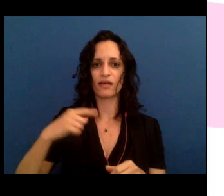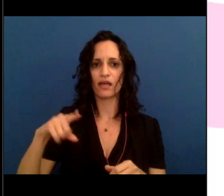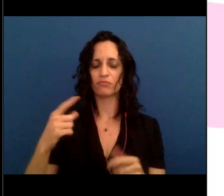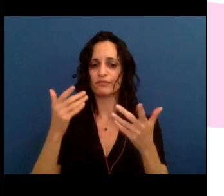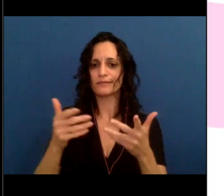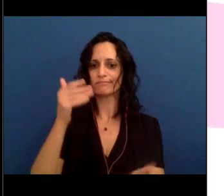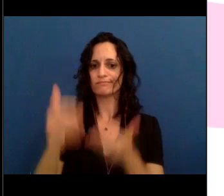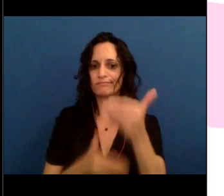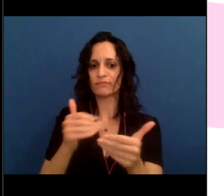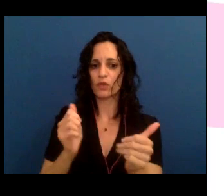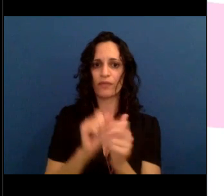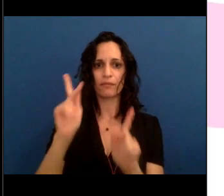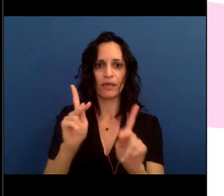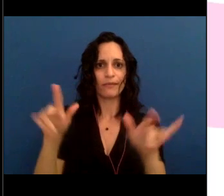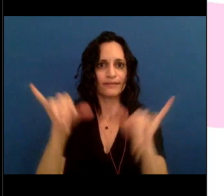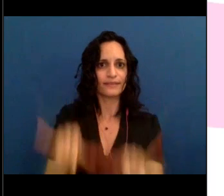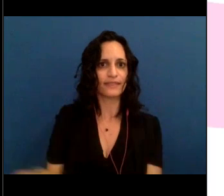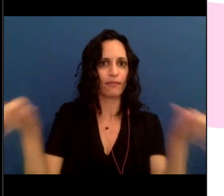gun.